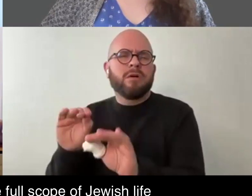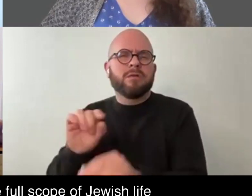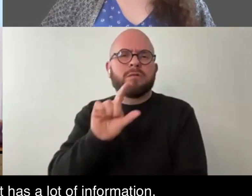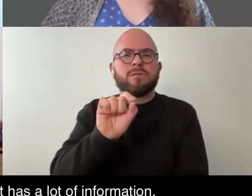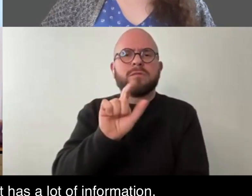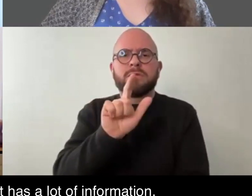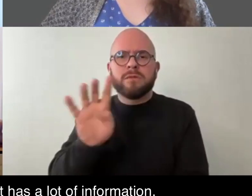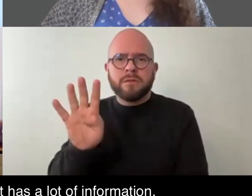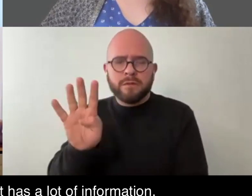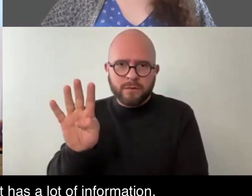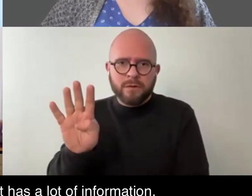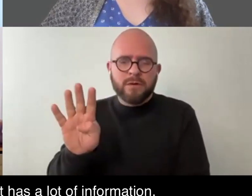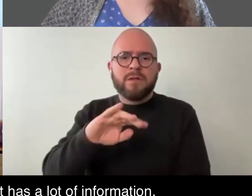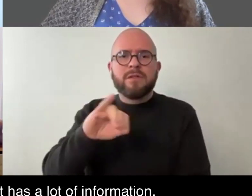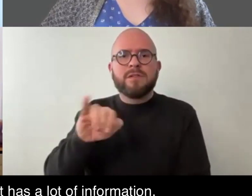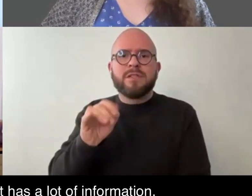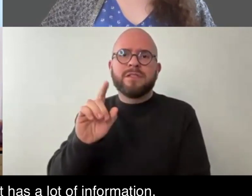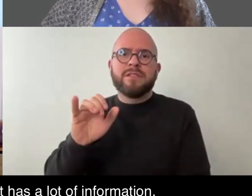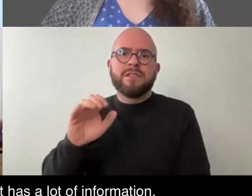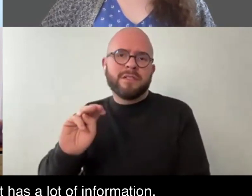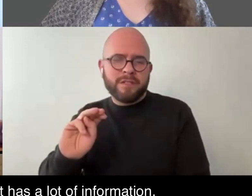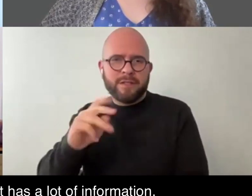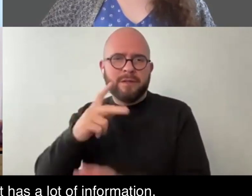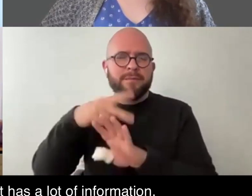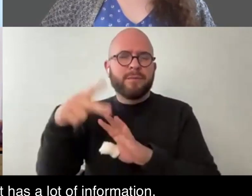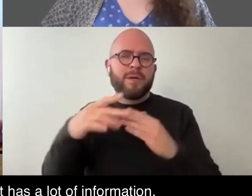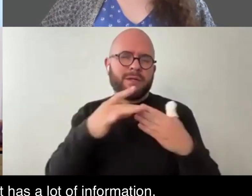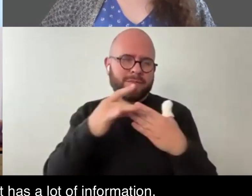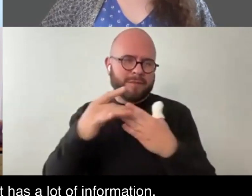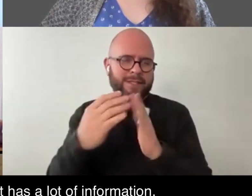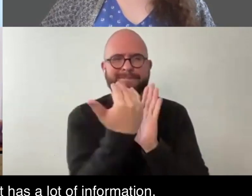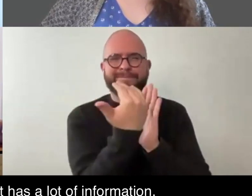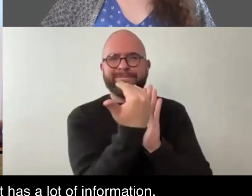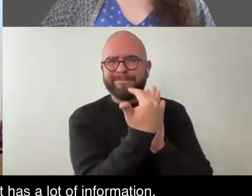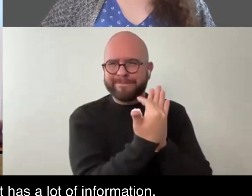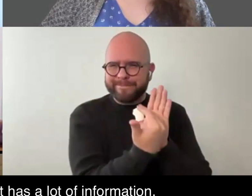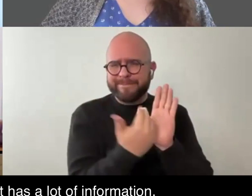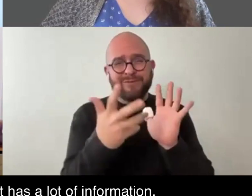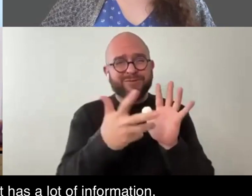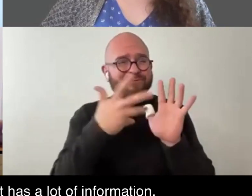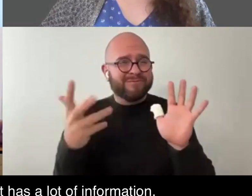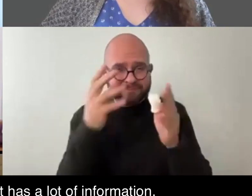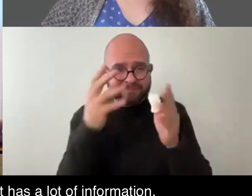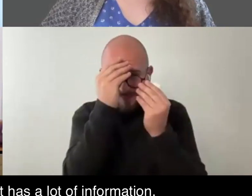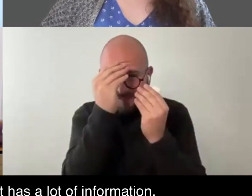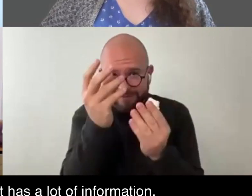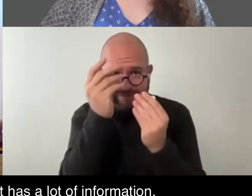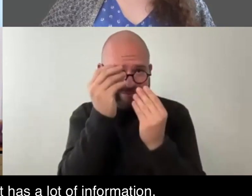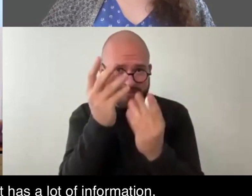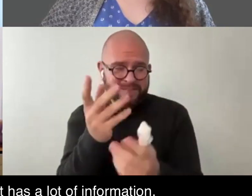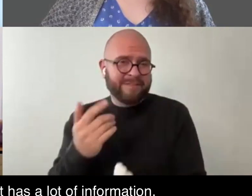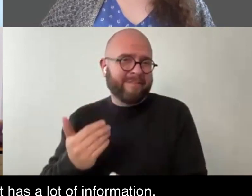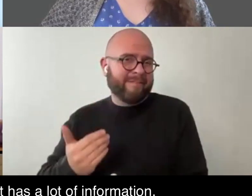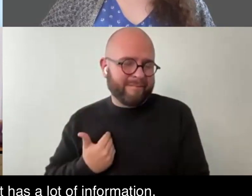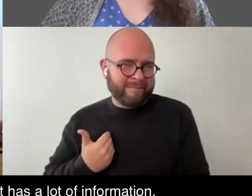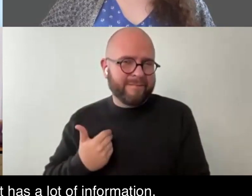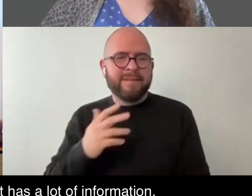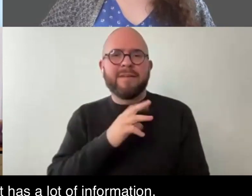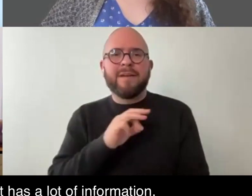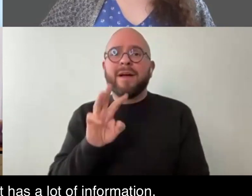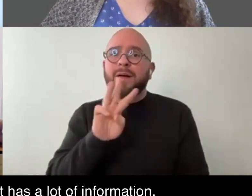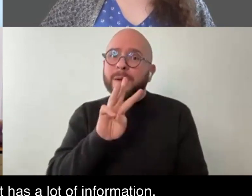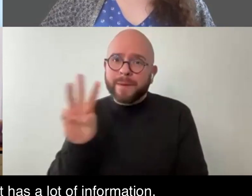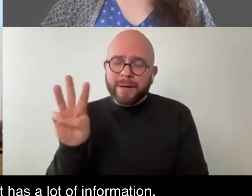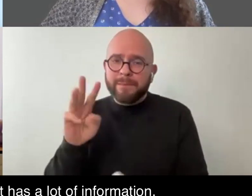2024 JDAIM program guide that has a lot of information, and our website has a lot